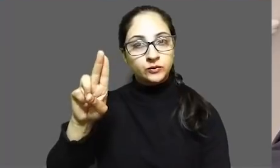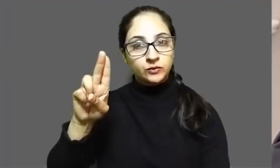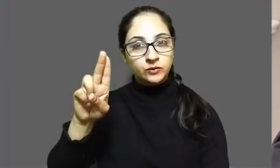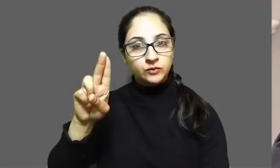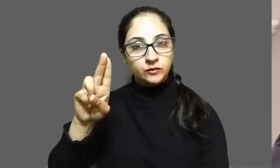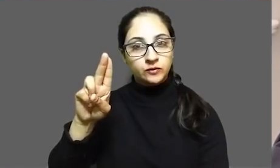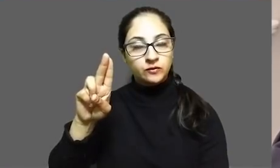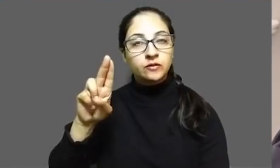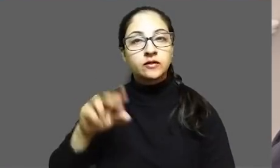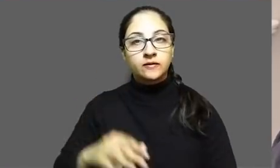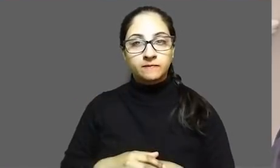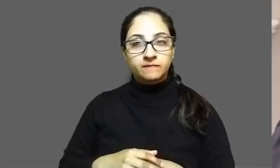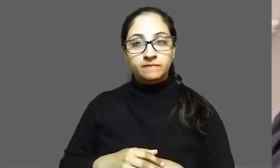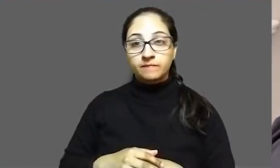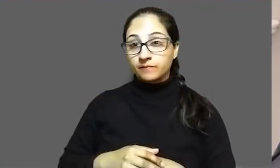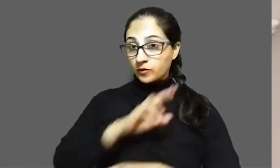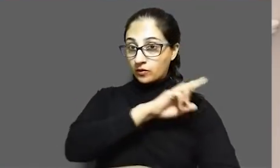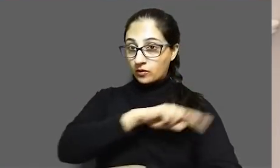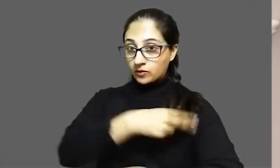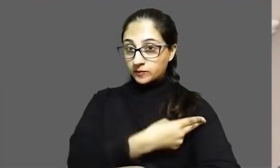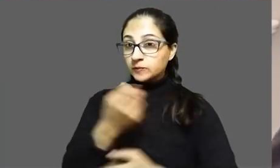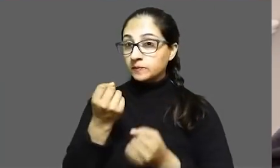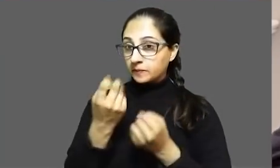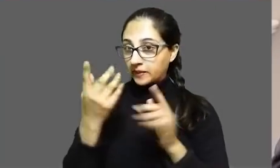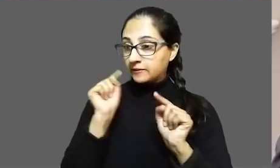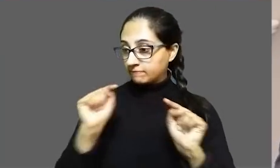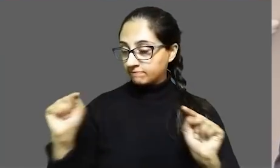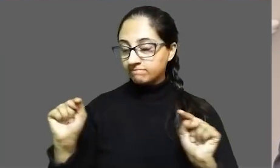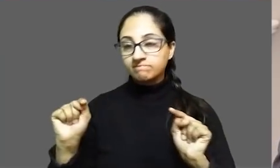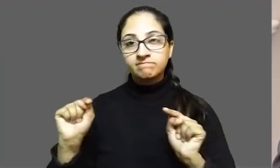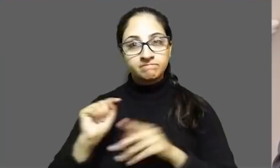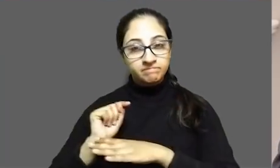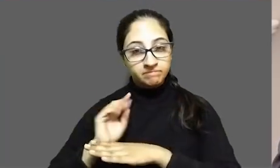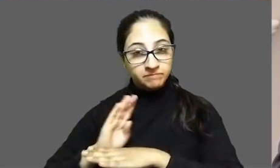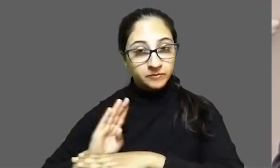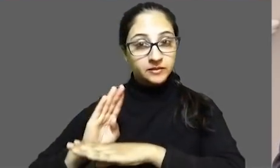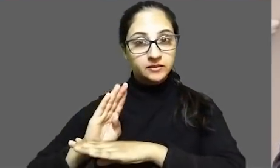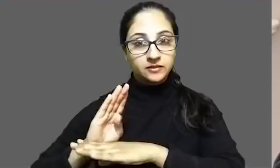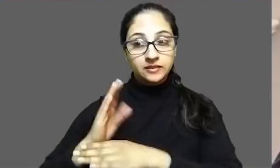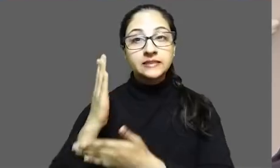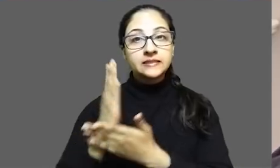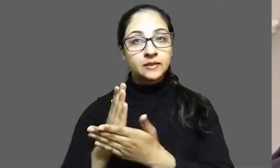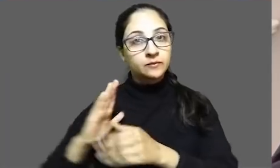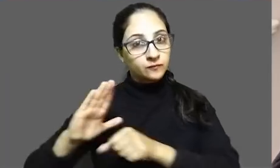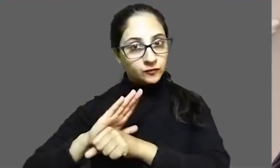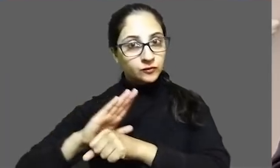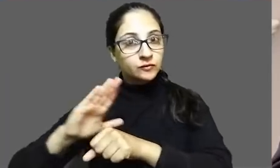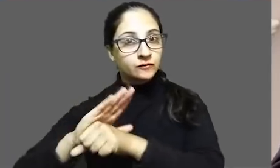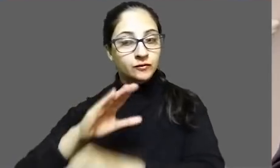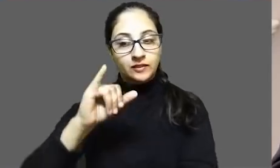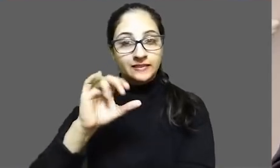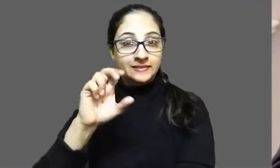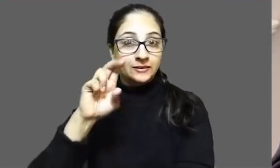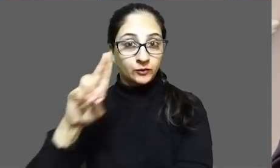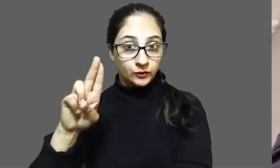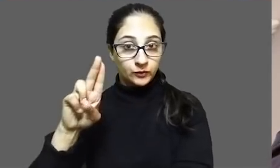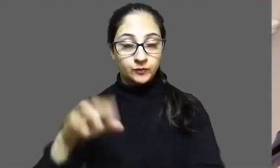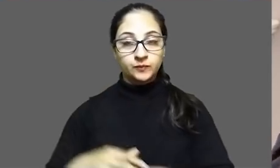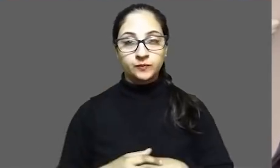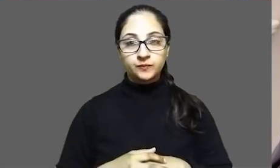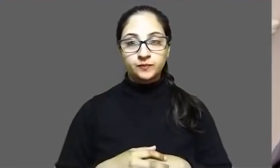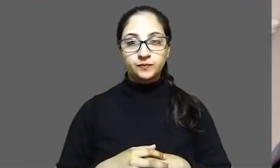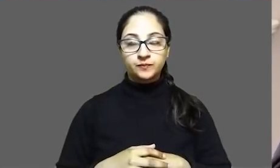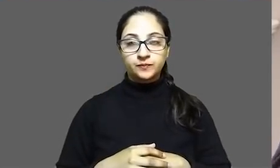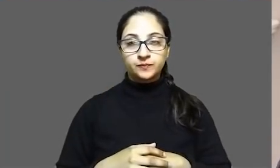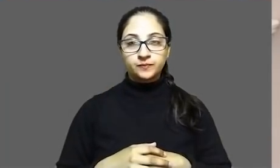in ICU, which is stressing hospital capacity. In some provinces, the